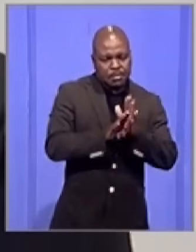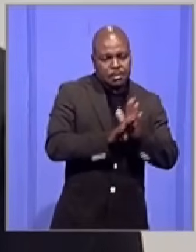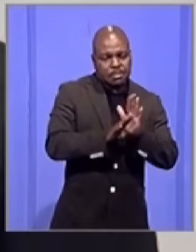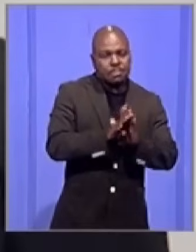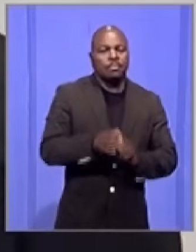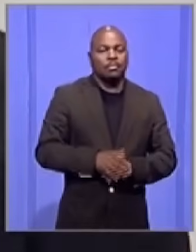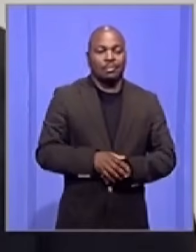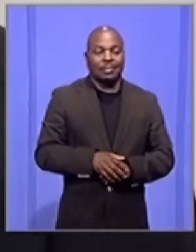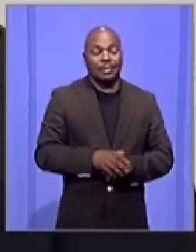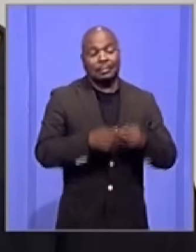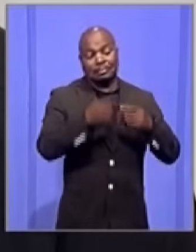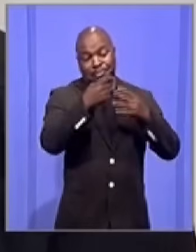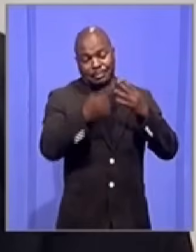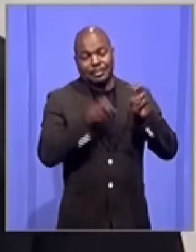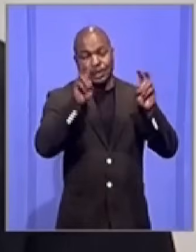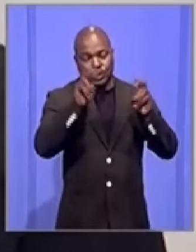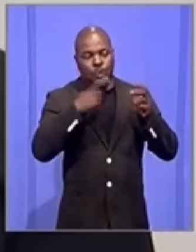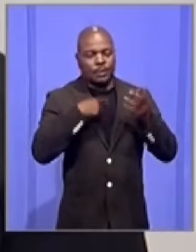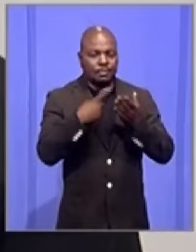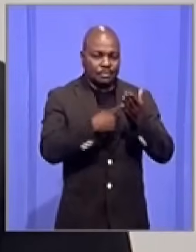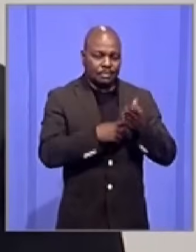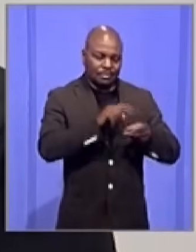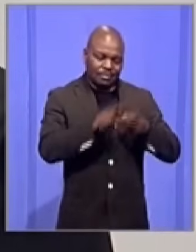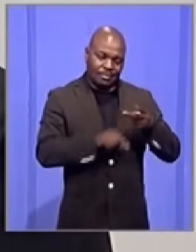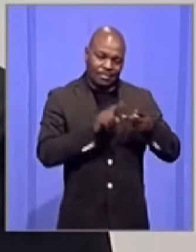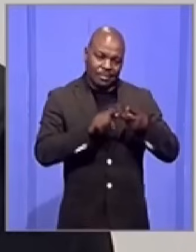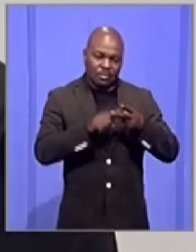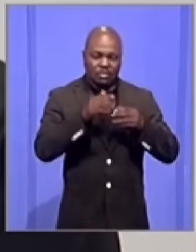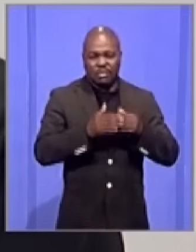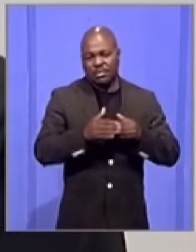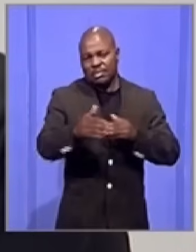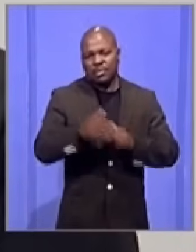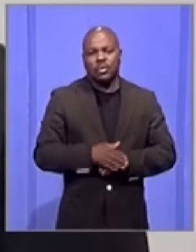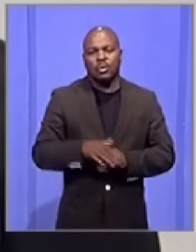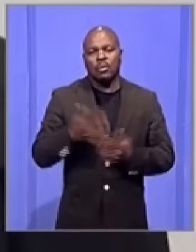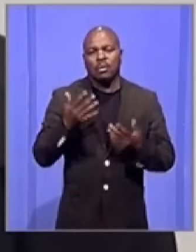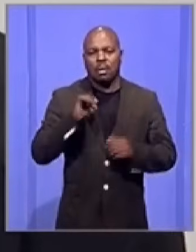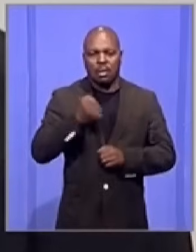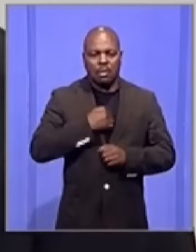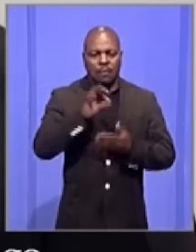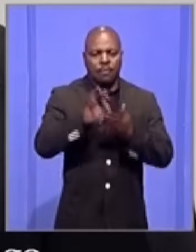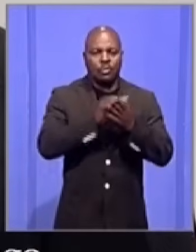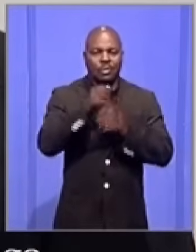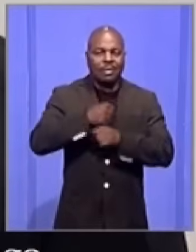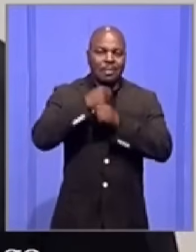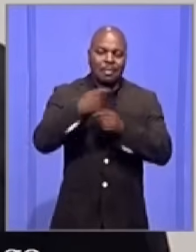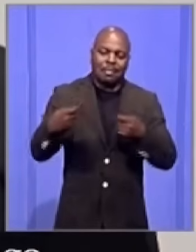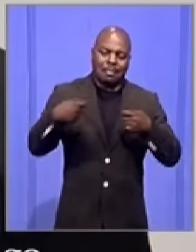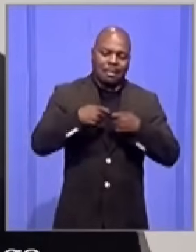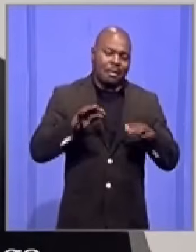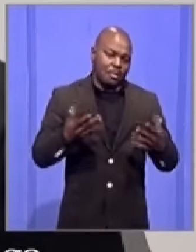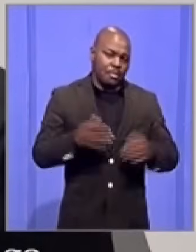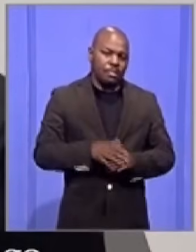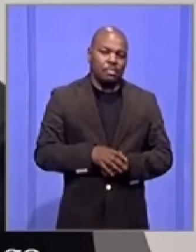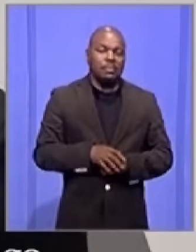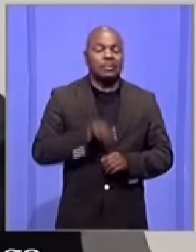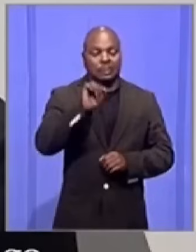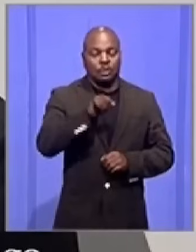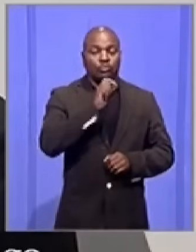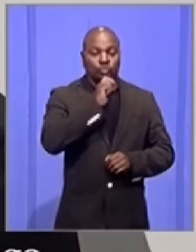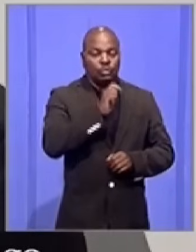So these are the issues that we are looking into, including how we are going to fund our own election campaign. And definitely, the